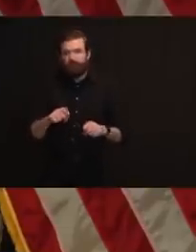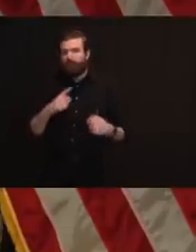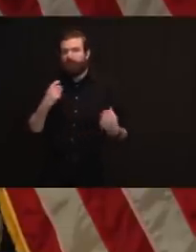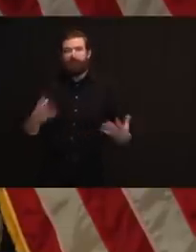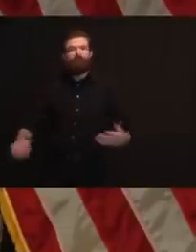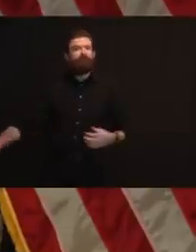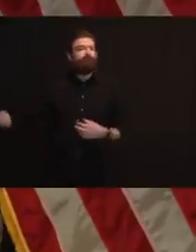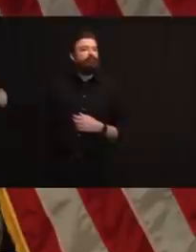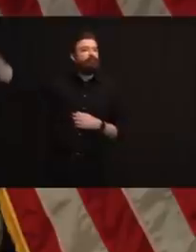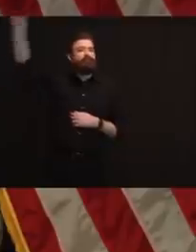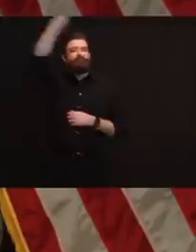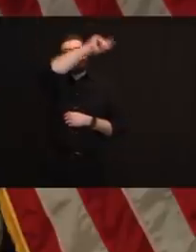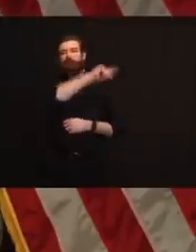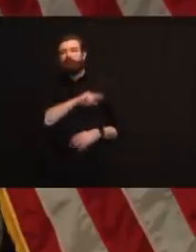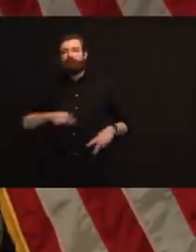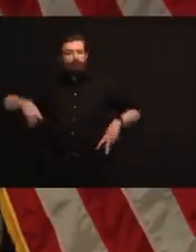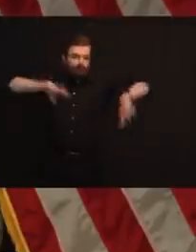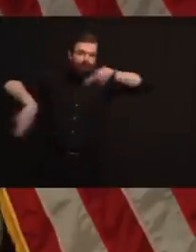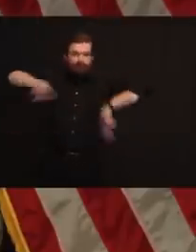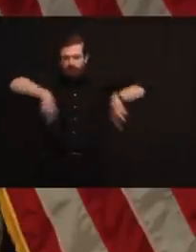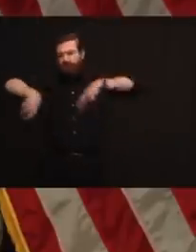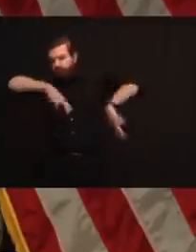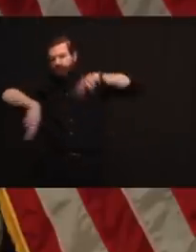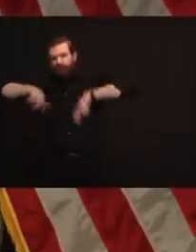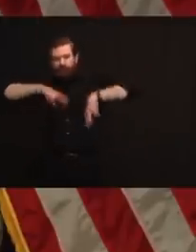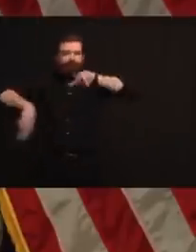is to basically ensure that these vaccines